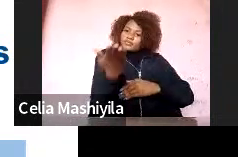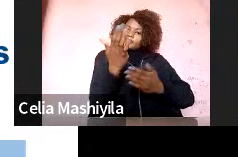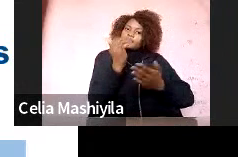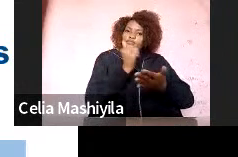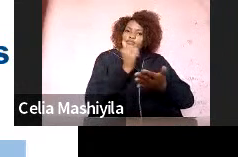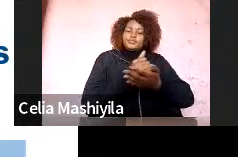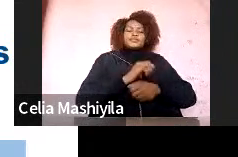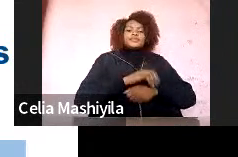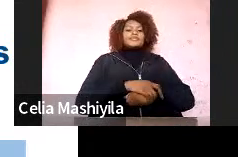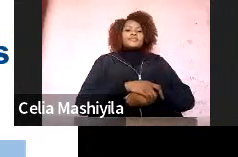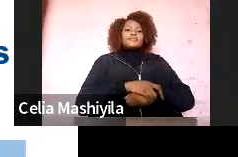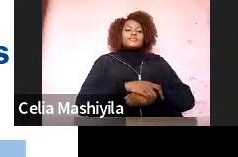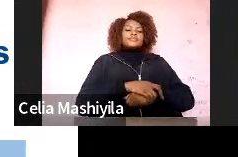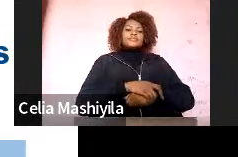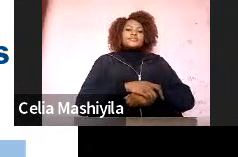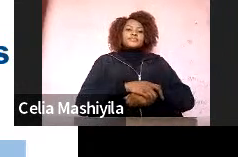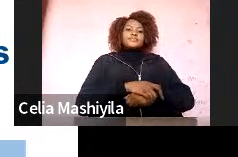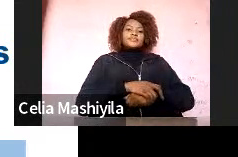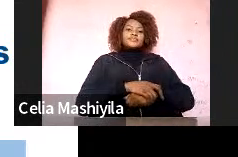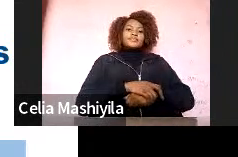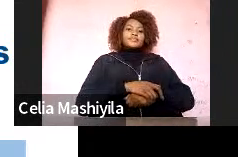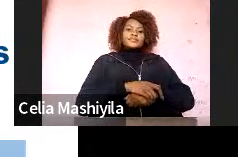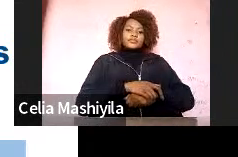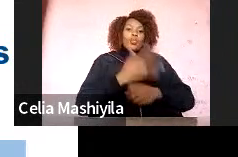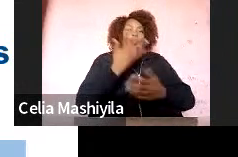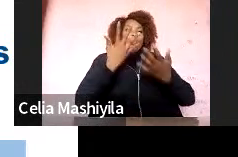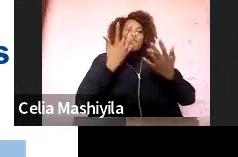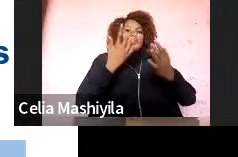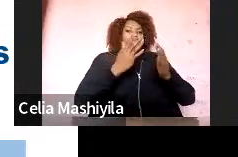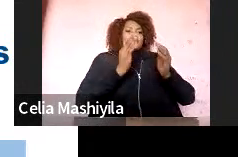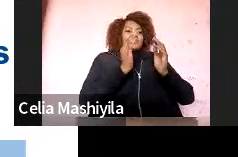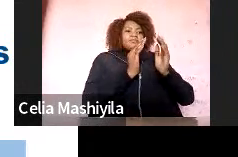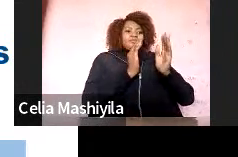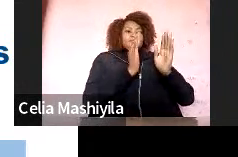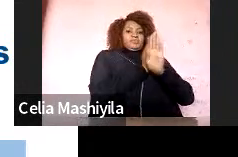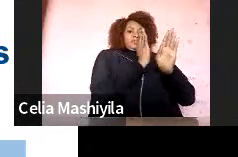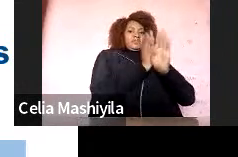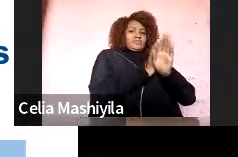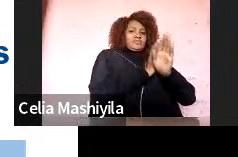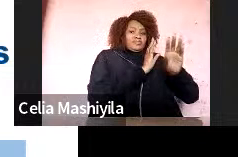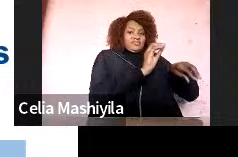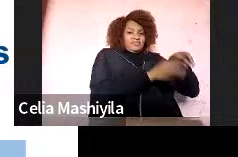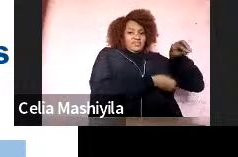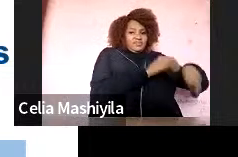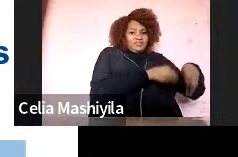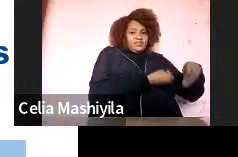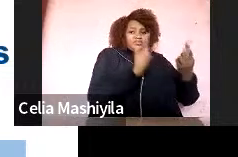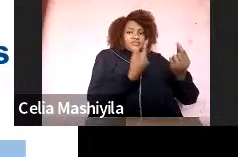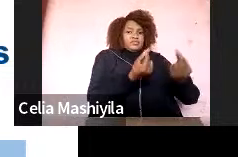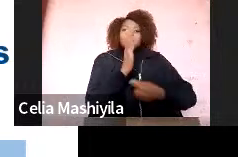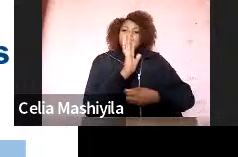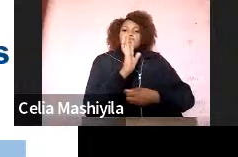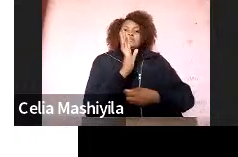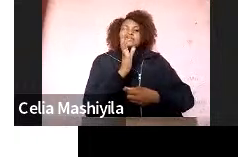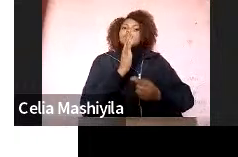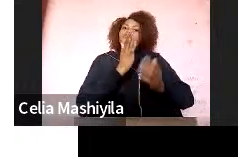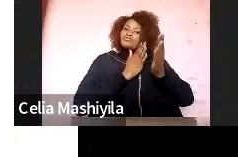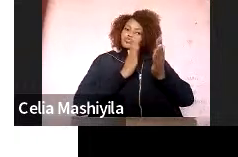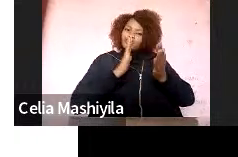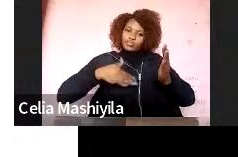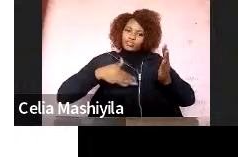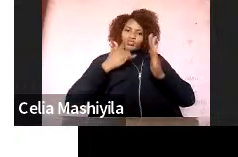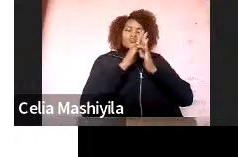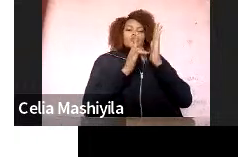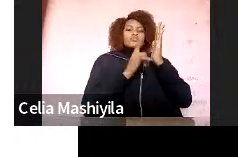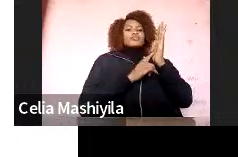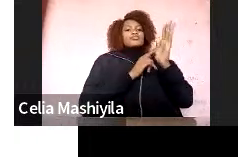evasion or any illegal tax avoidance. Therefore, that's the obligations which we're expecting, and those are the rights which